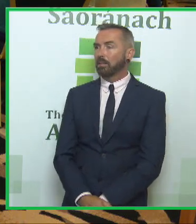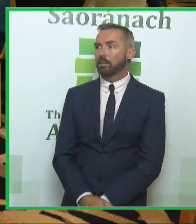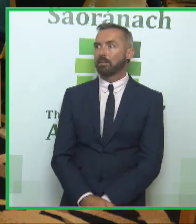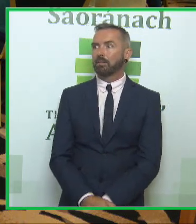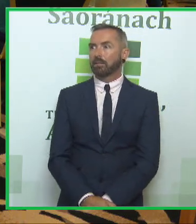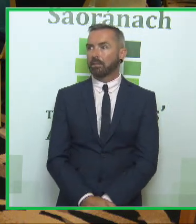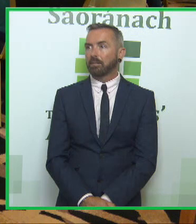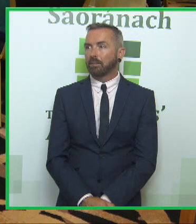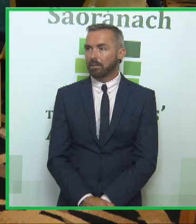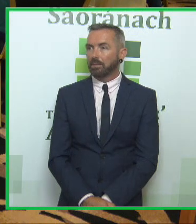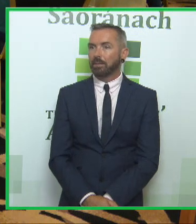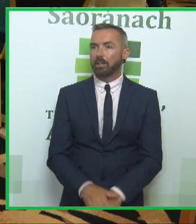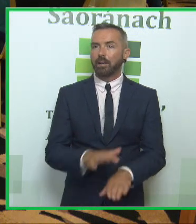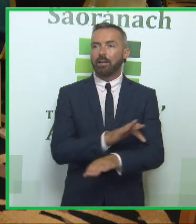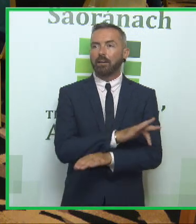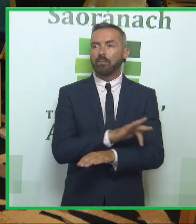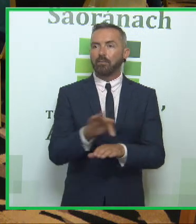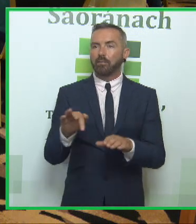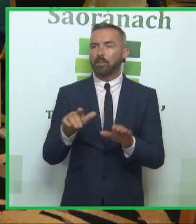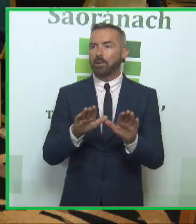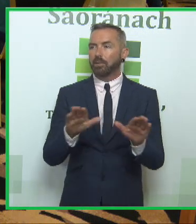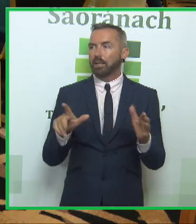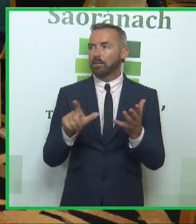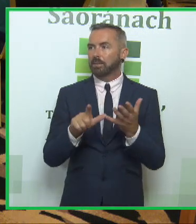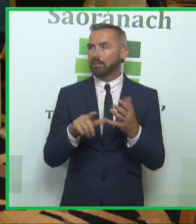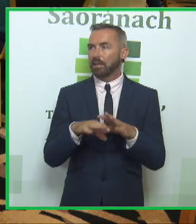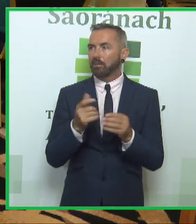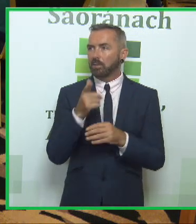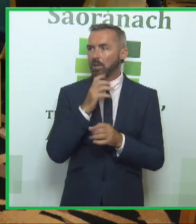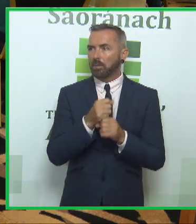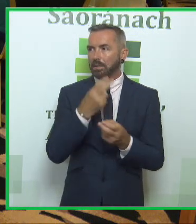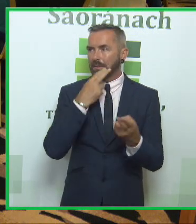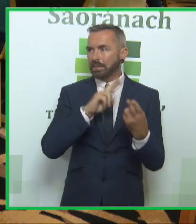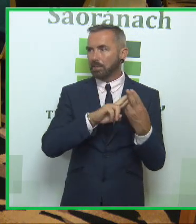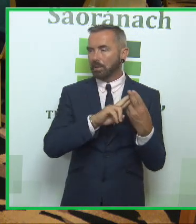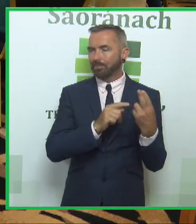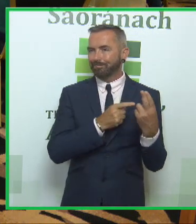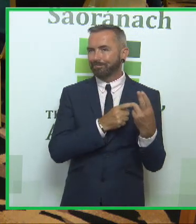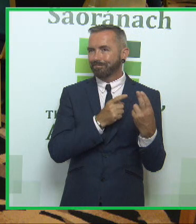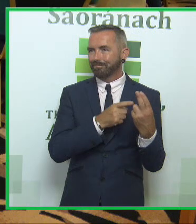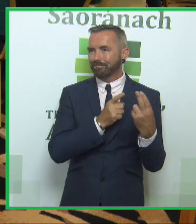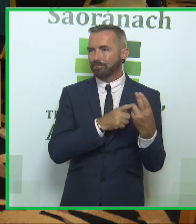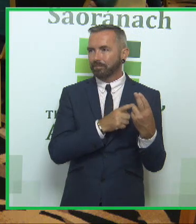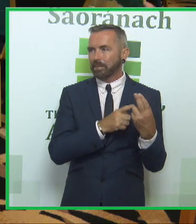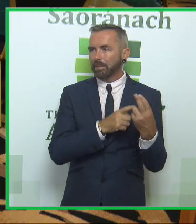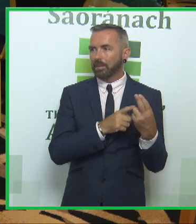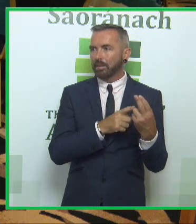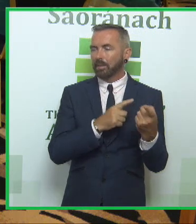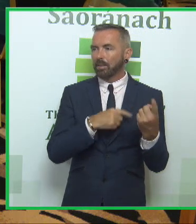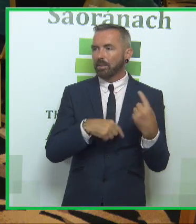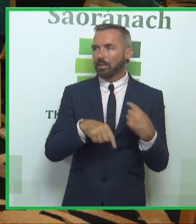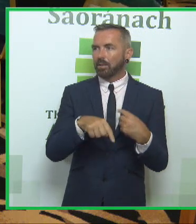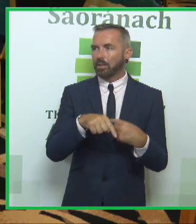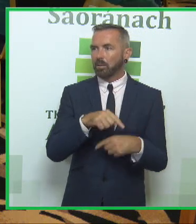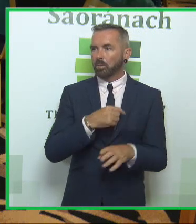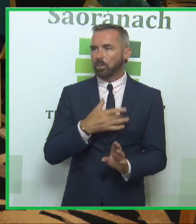Just from table 7, again, like what everybody has been talking about, is the stigma side of things as well. And there has